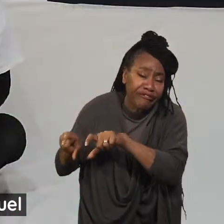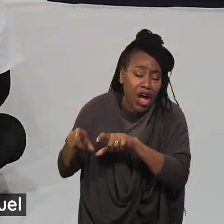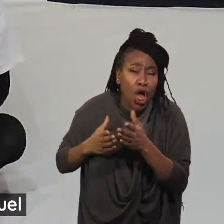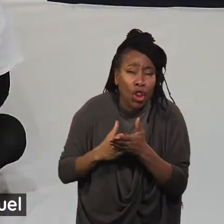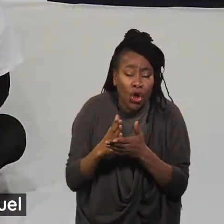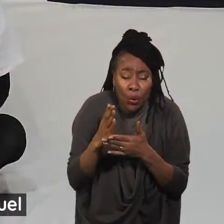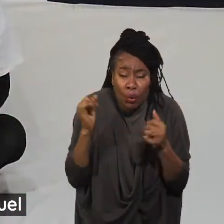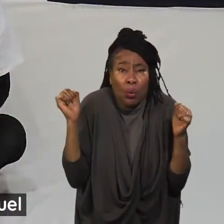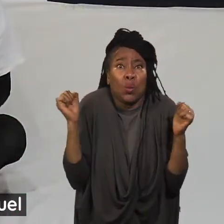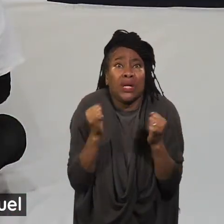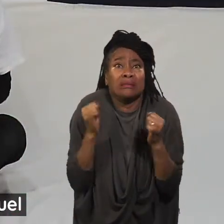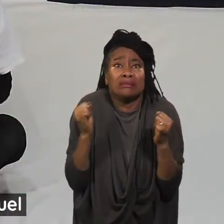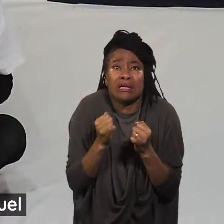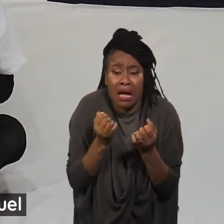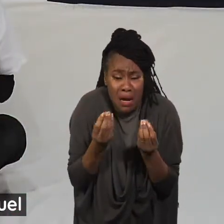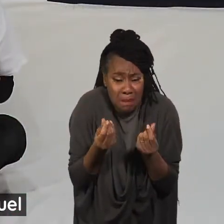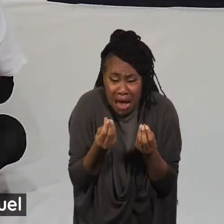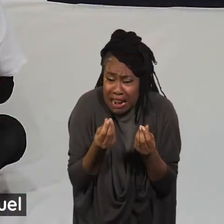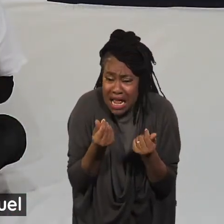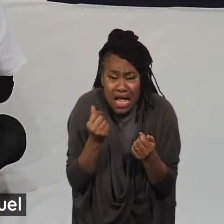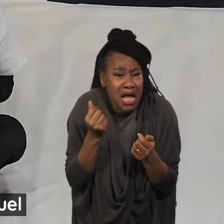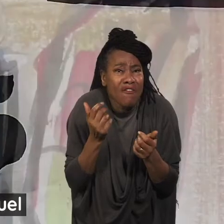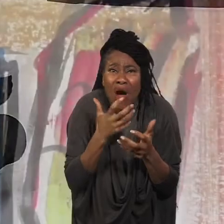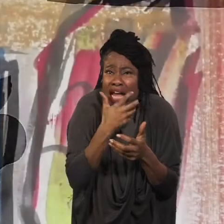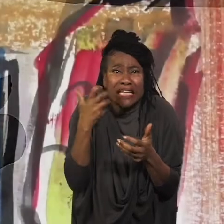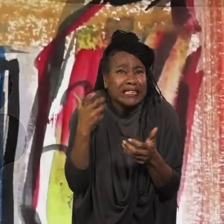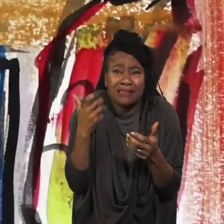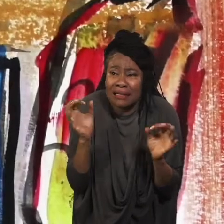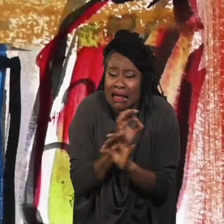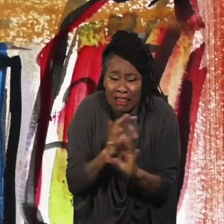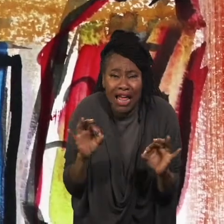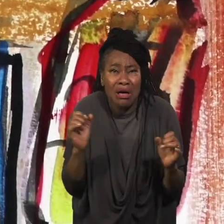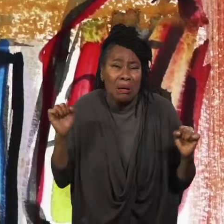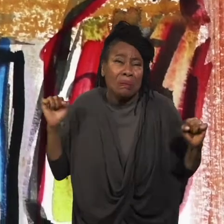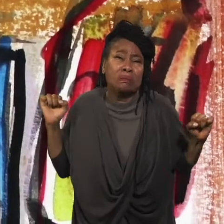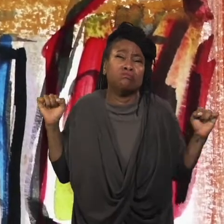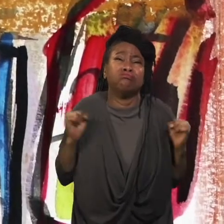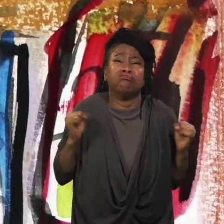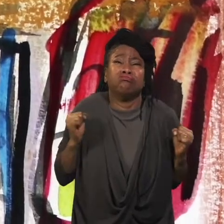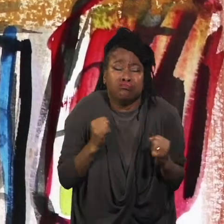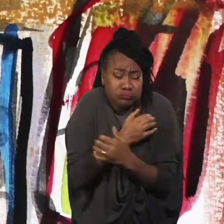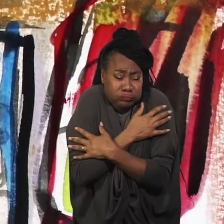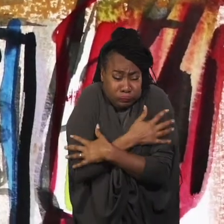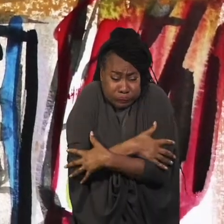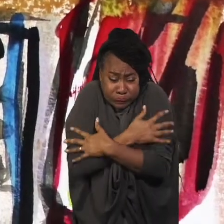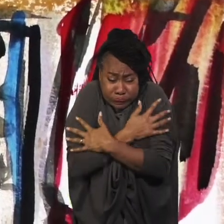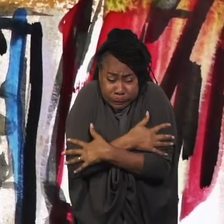Winter came, and with no money for fuel, the bitter cold was relentless and cruel.